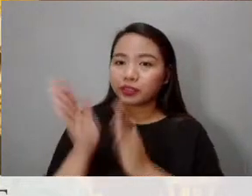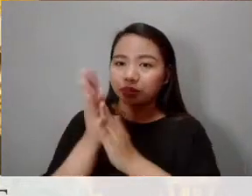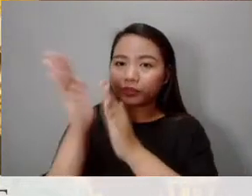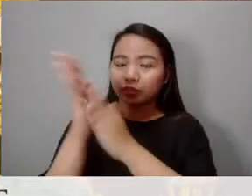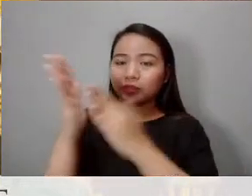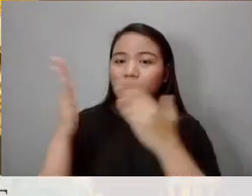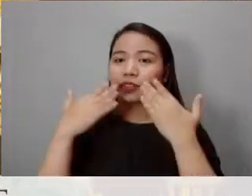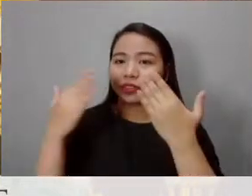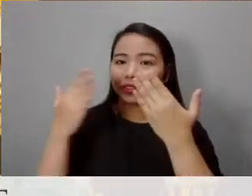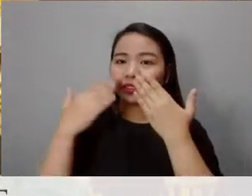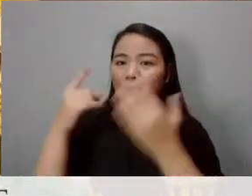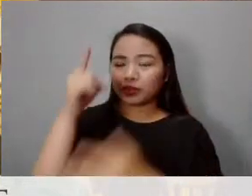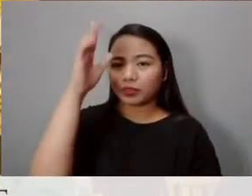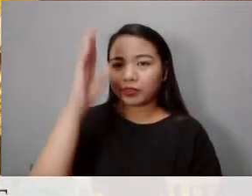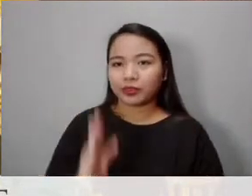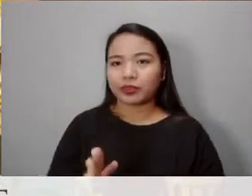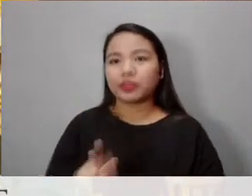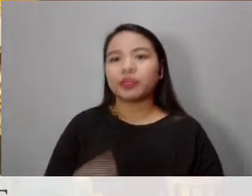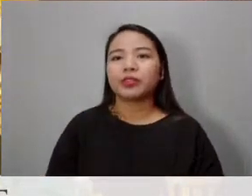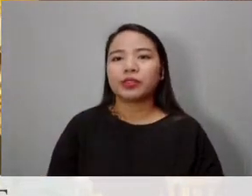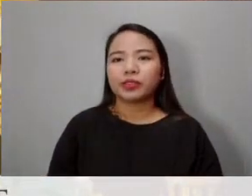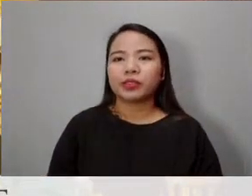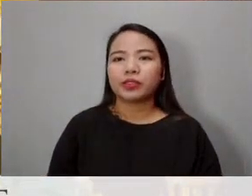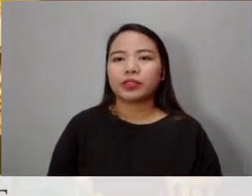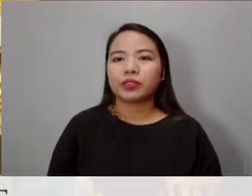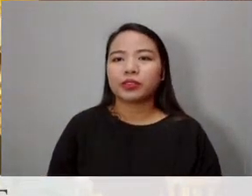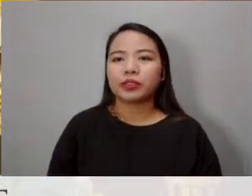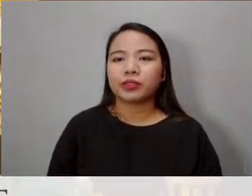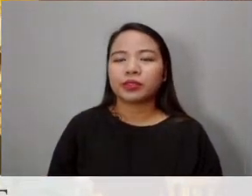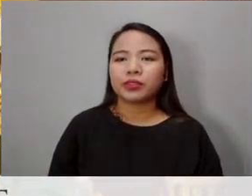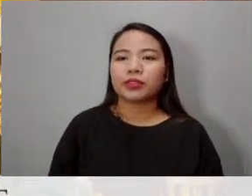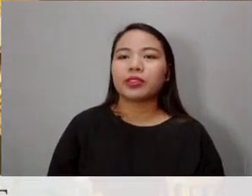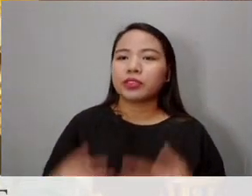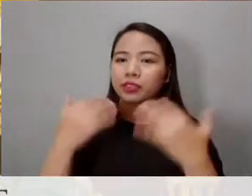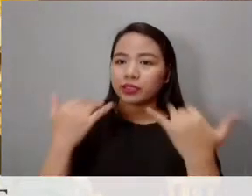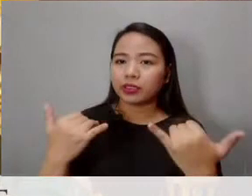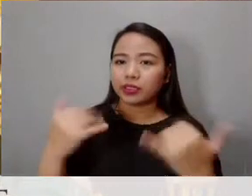God. On this same day, September